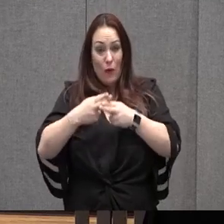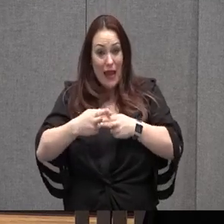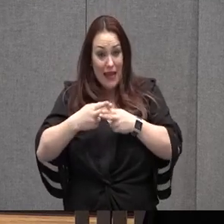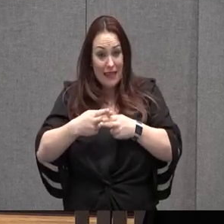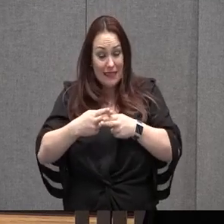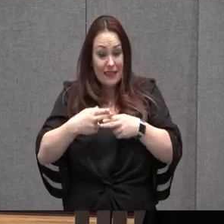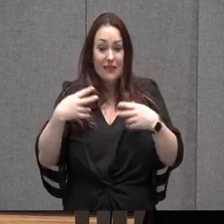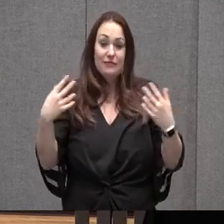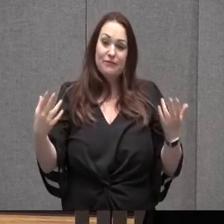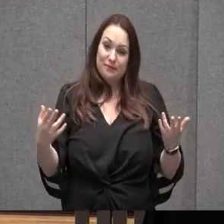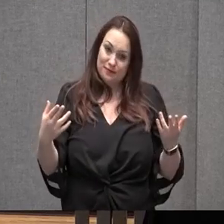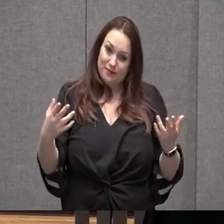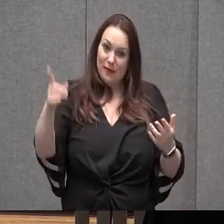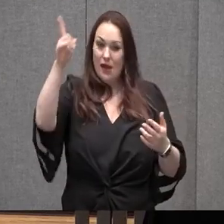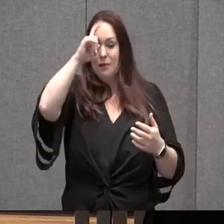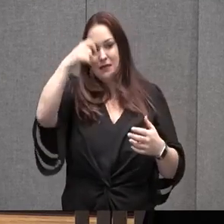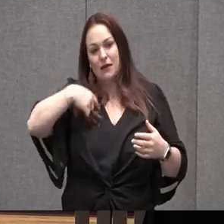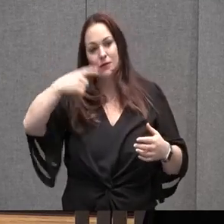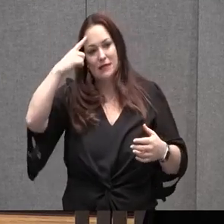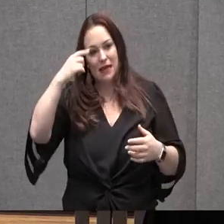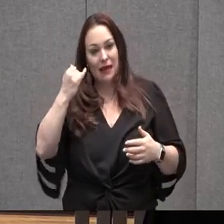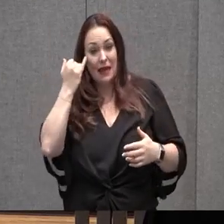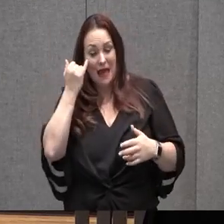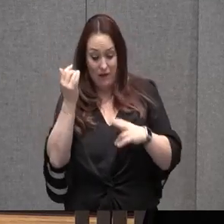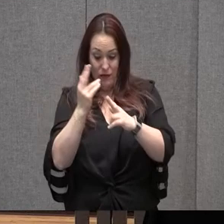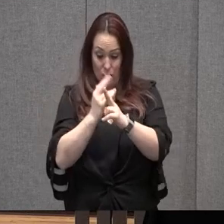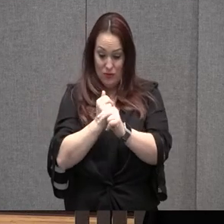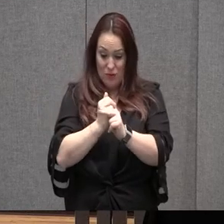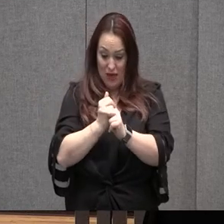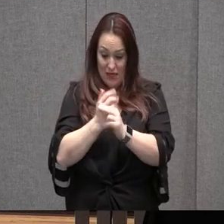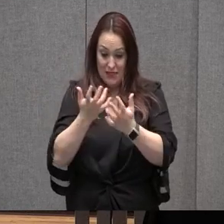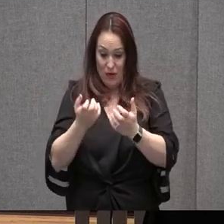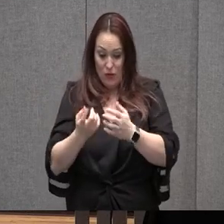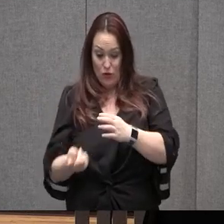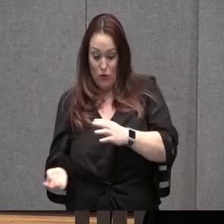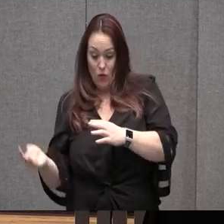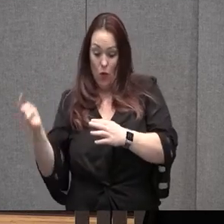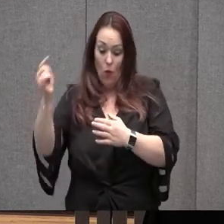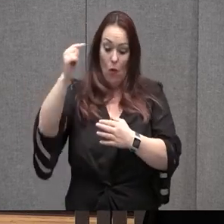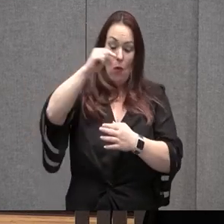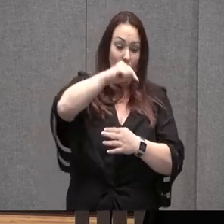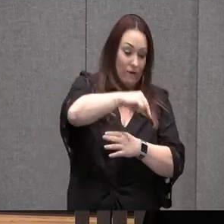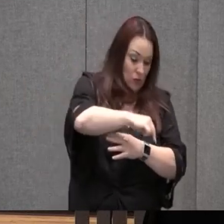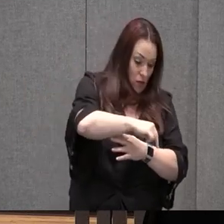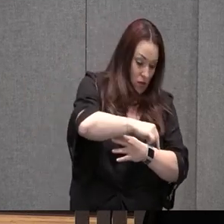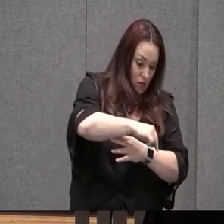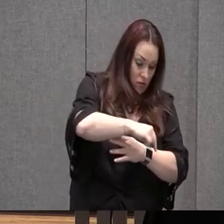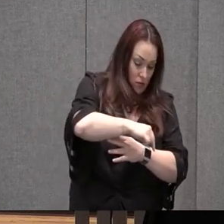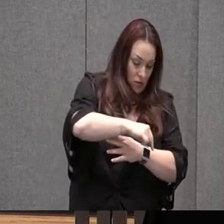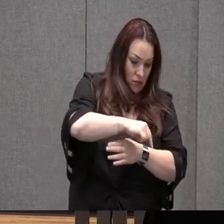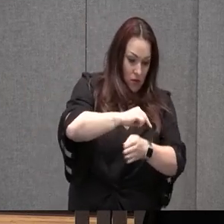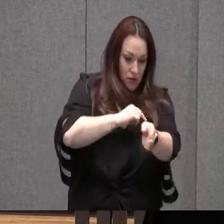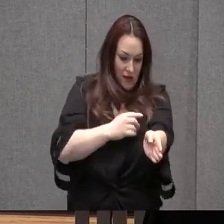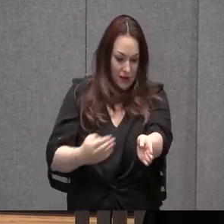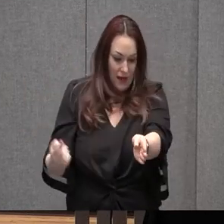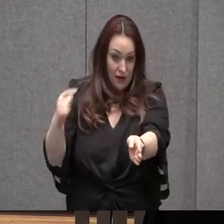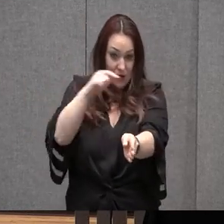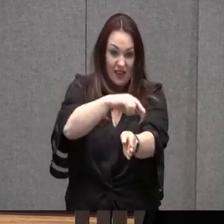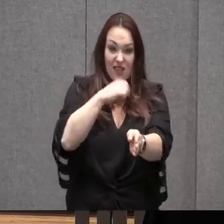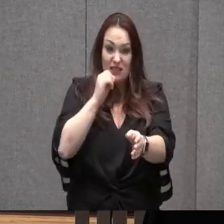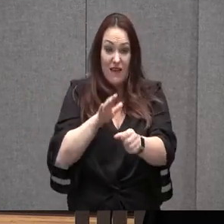So, because I was thinking if the bunnies wanted to get over the wall and they didn't, and the trebuchet didn't have enough